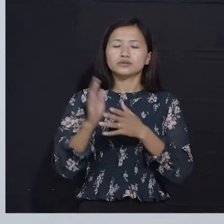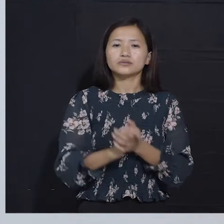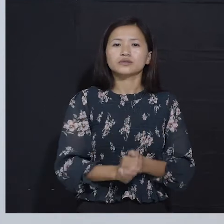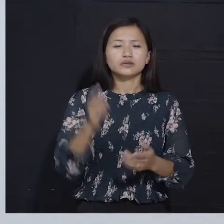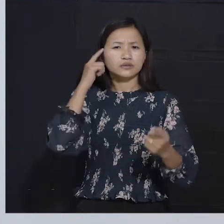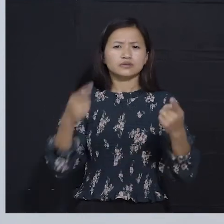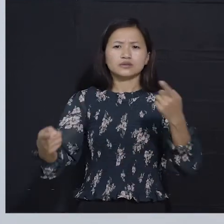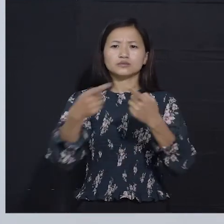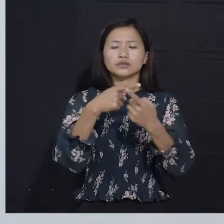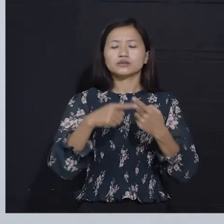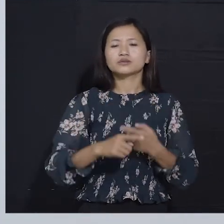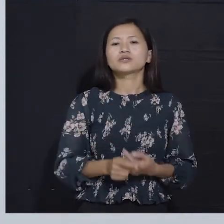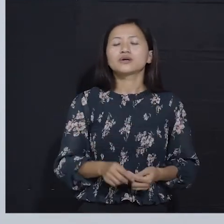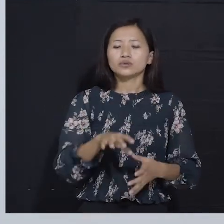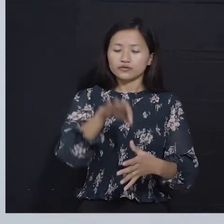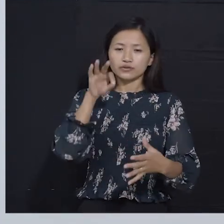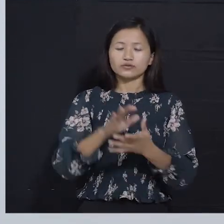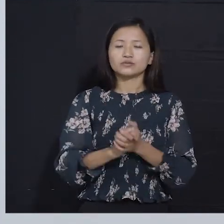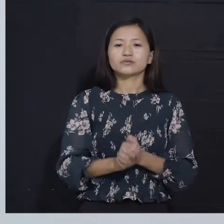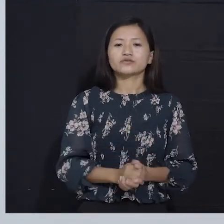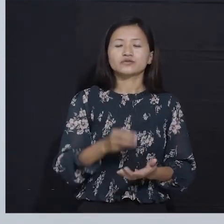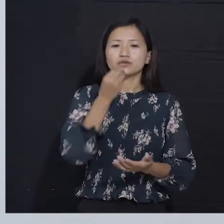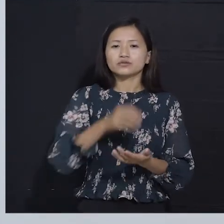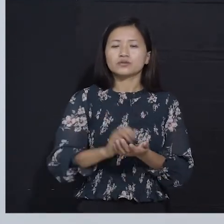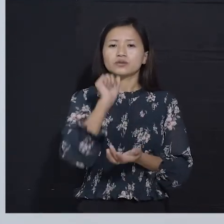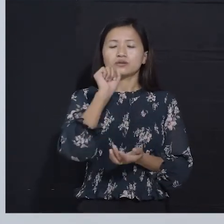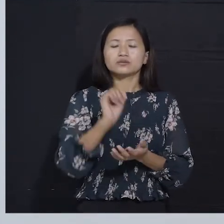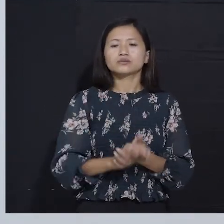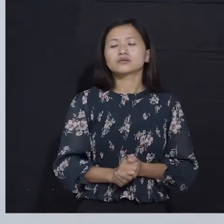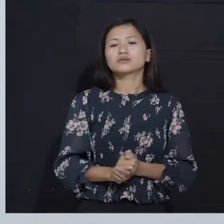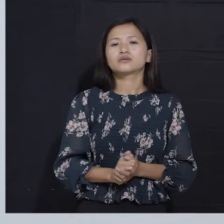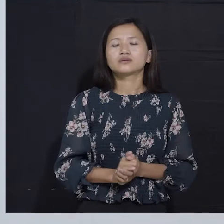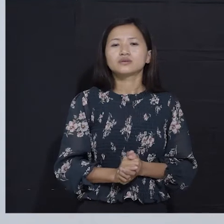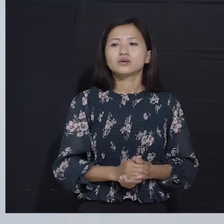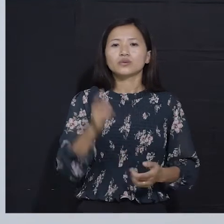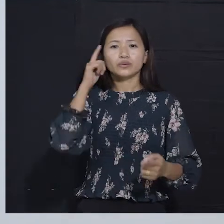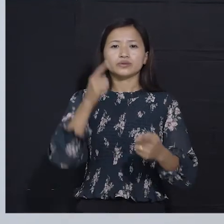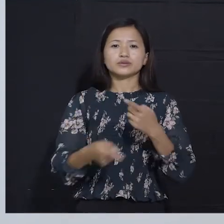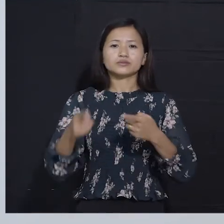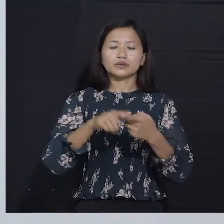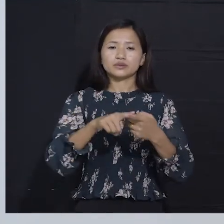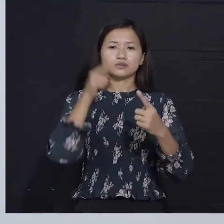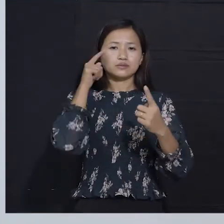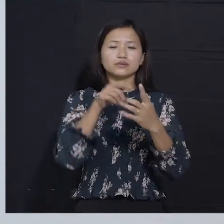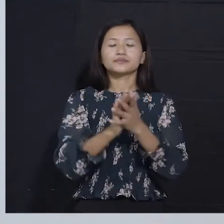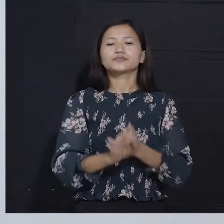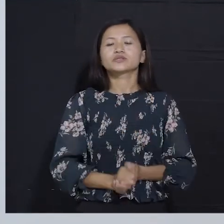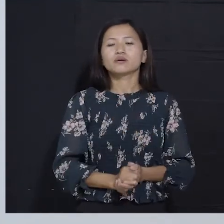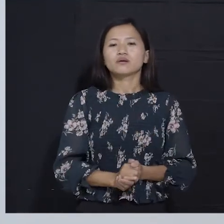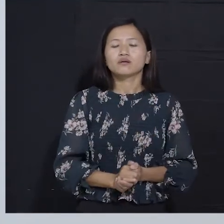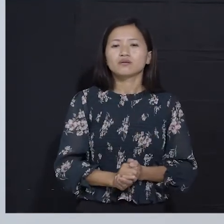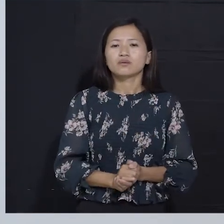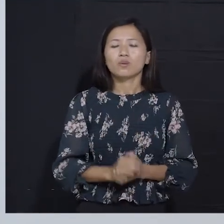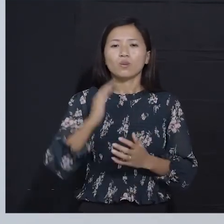he was just going out to find some food for himself. But when they were not expecting, they saw this wild pig, right? And